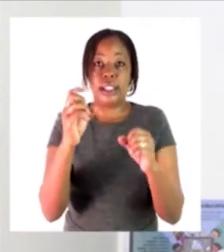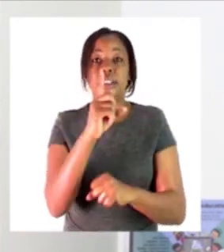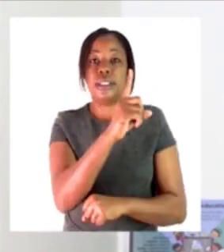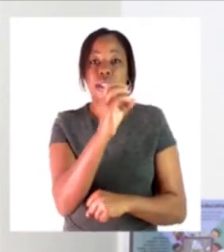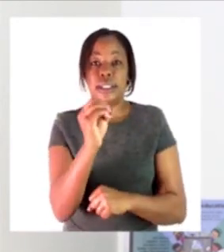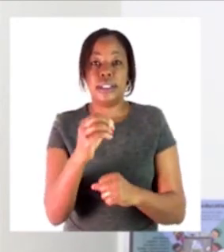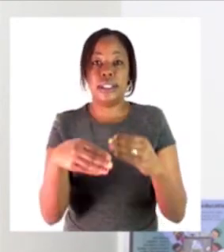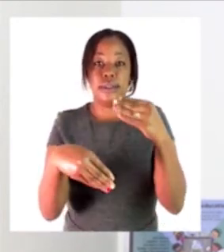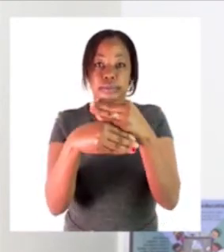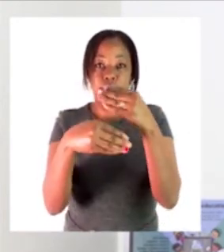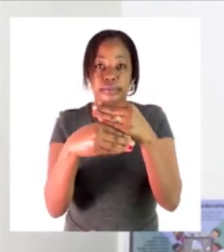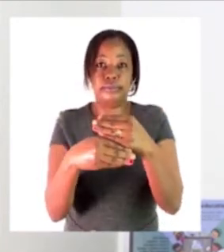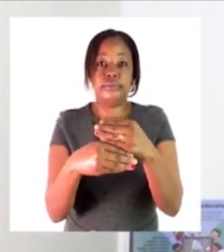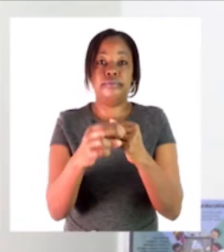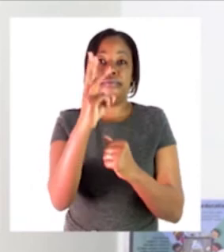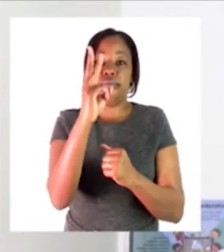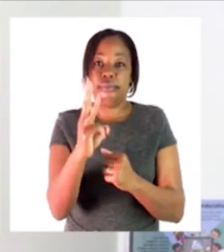remainder. Don't throw it away.